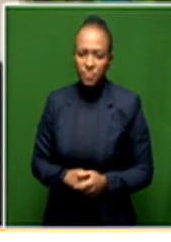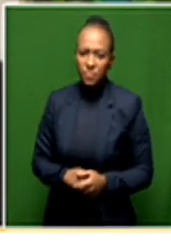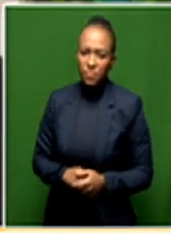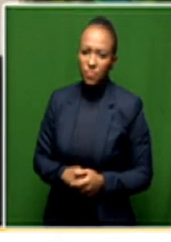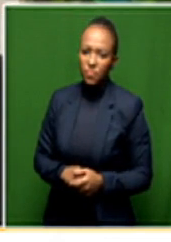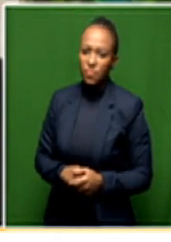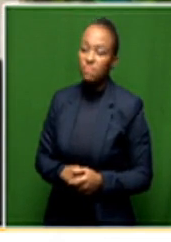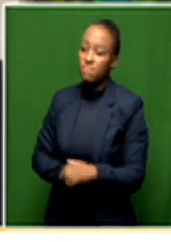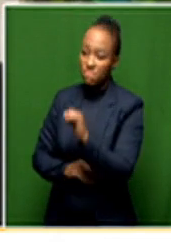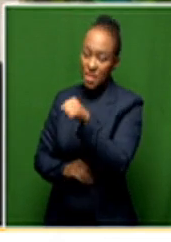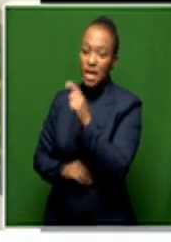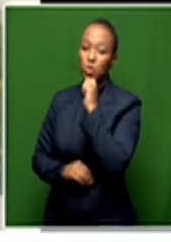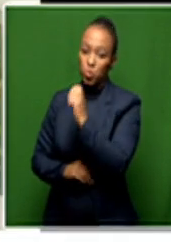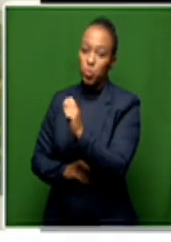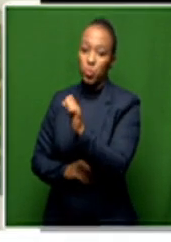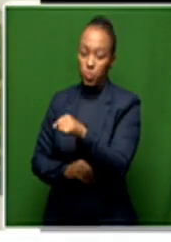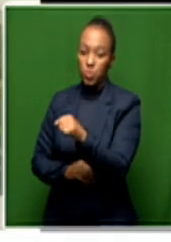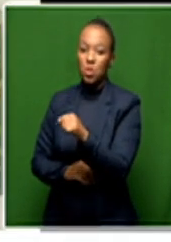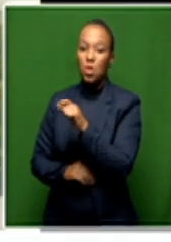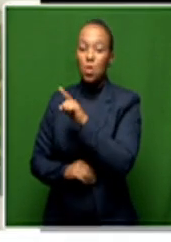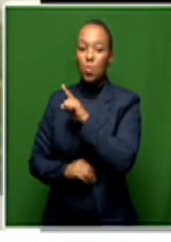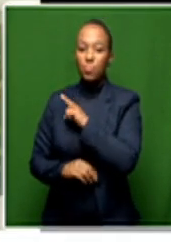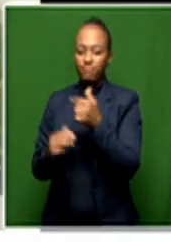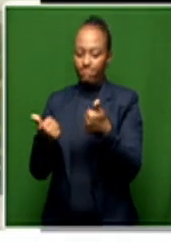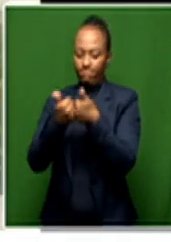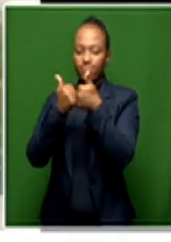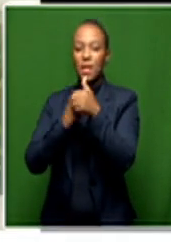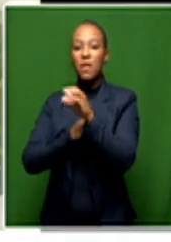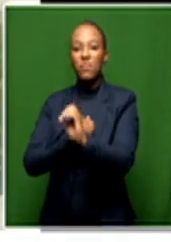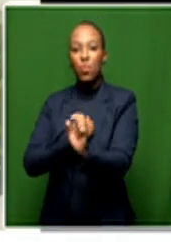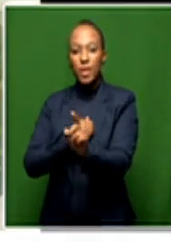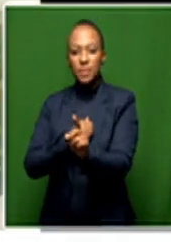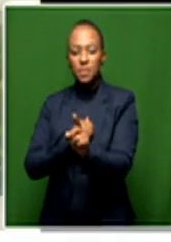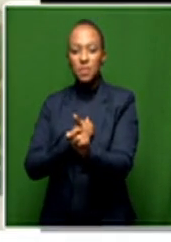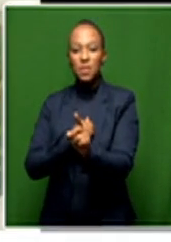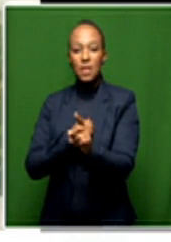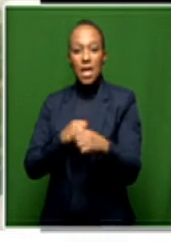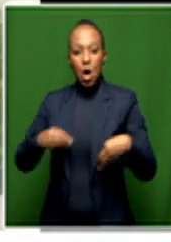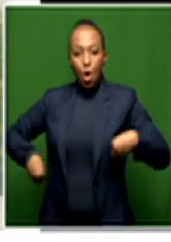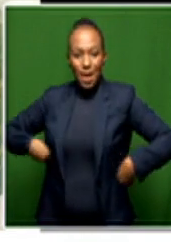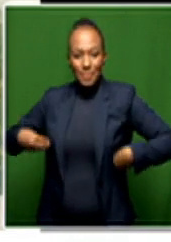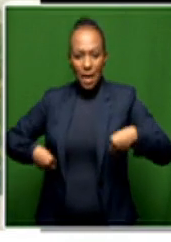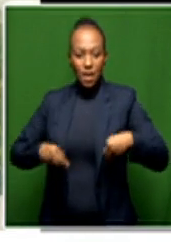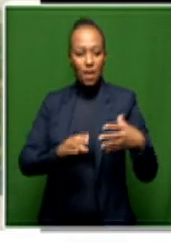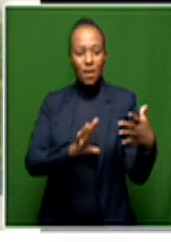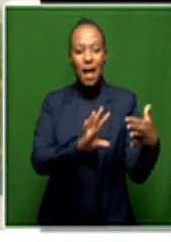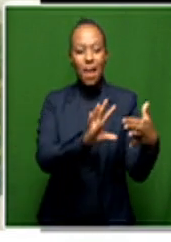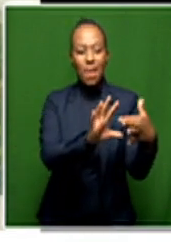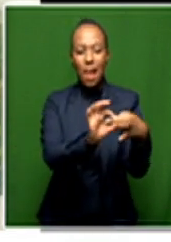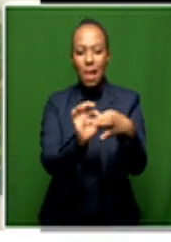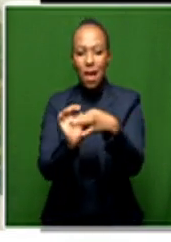Yeah, well, that is true. You see, the challenge here is that the network of corruption is so